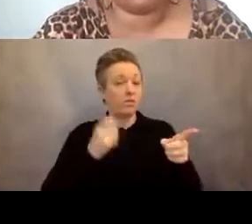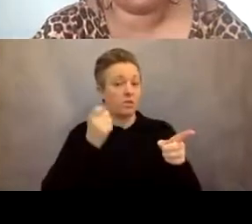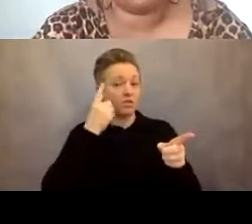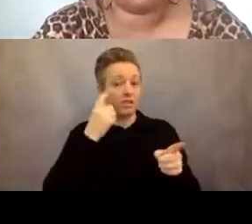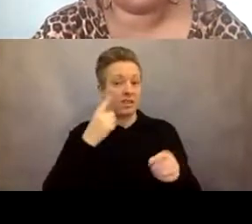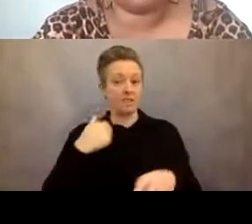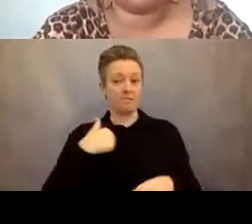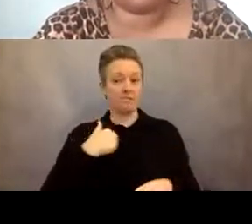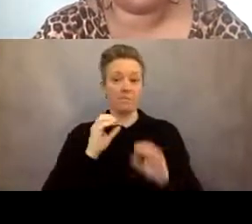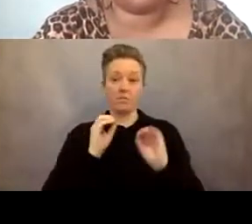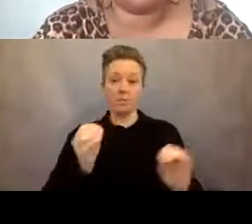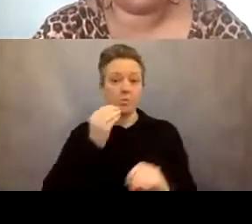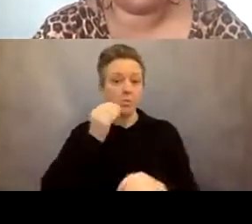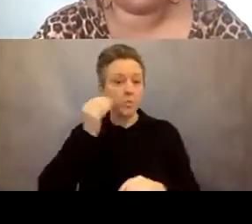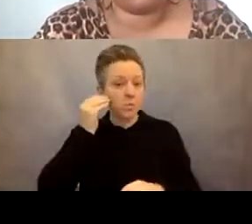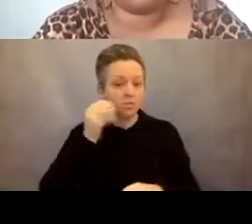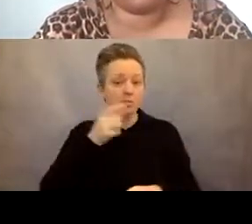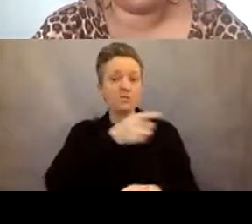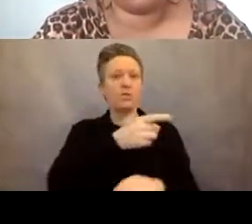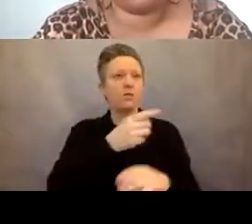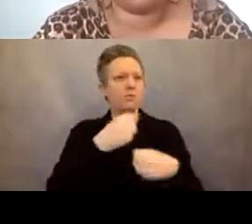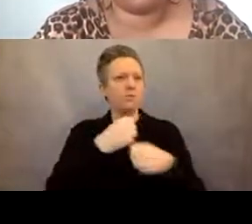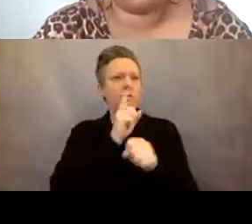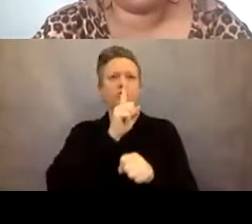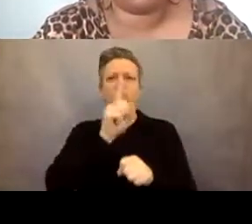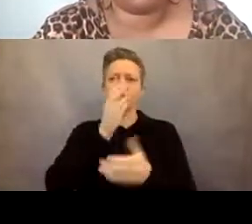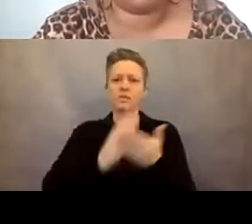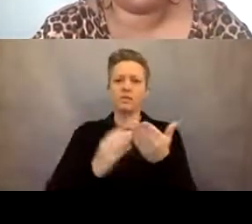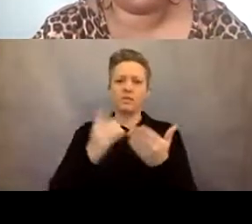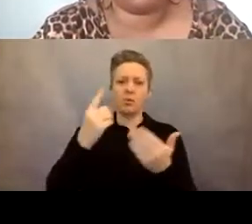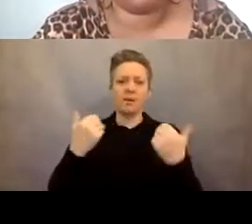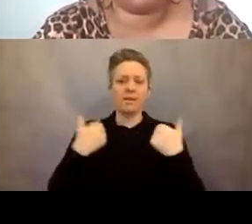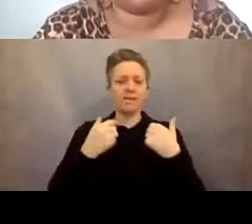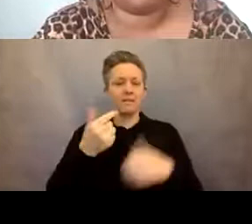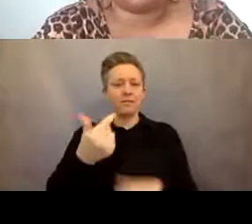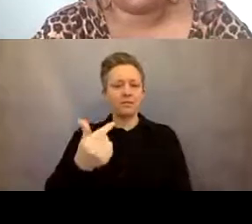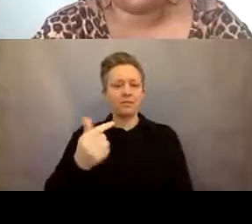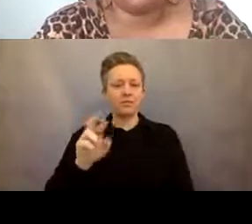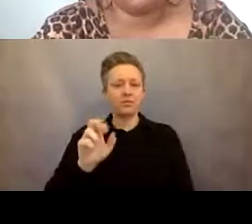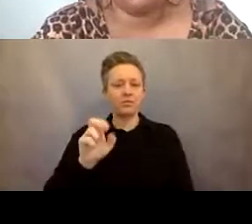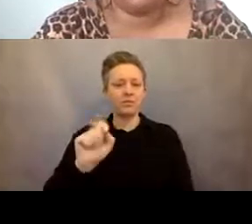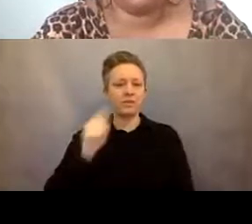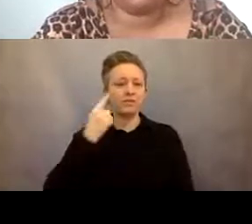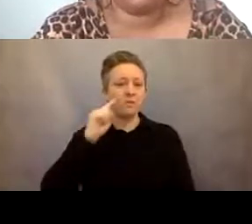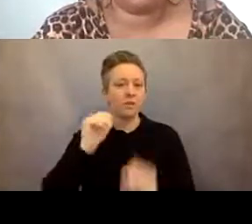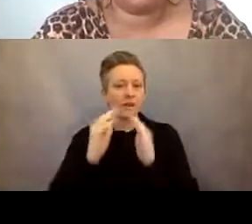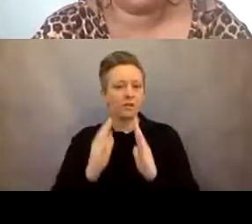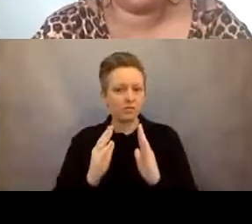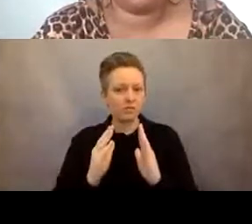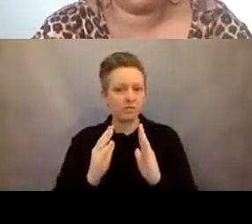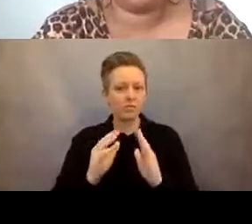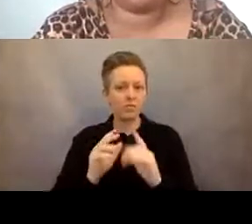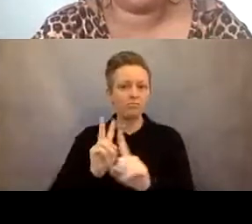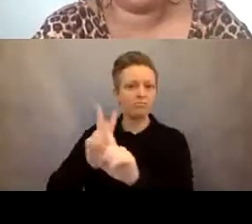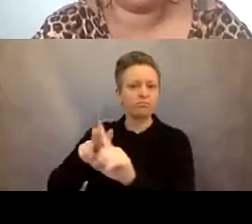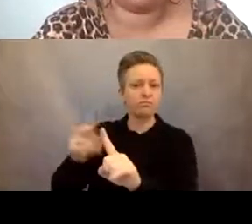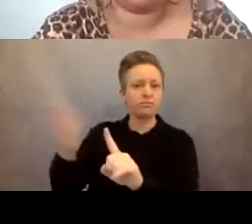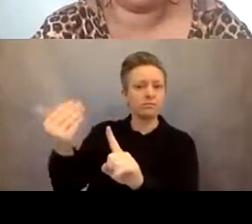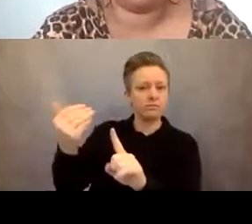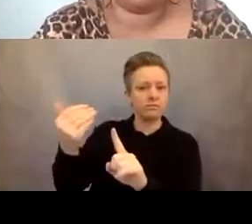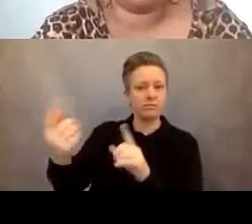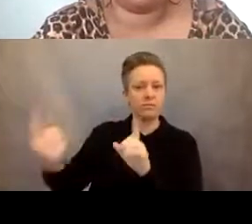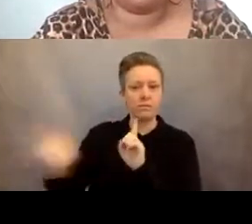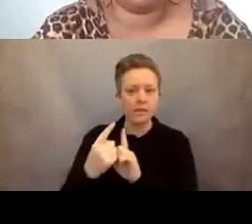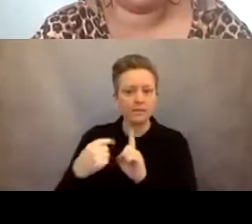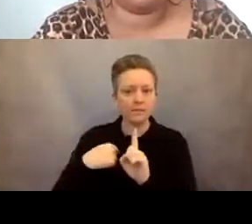made sure I had a housing grant. They made sure somebody was attached to the housing grant that came out and visited me once a week to help me